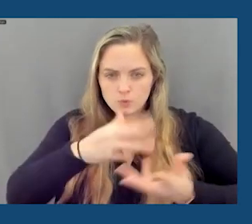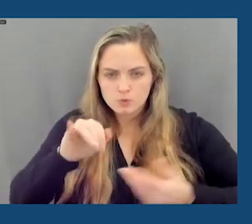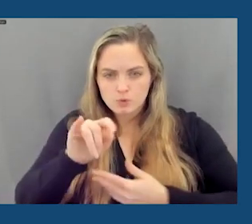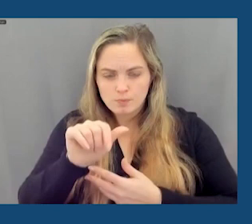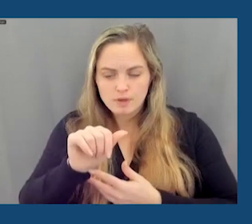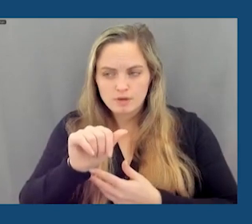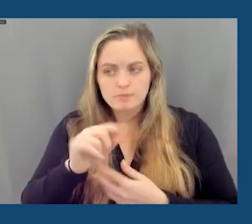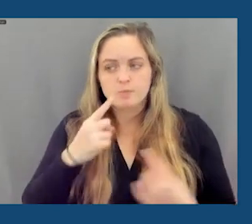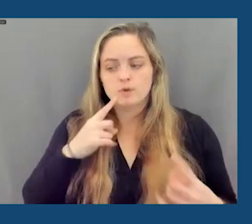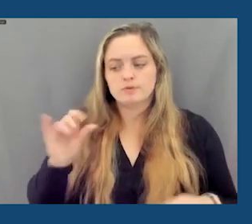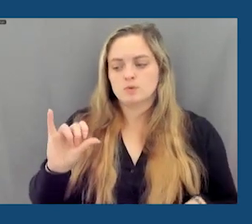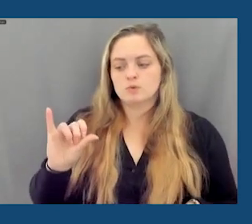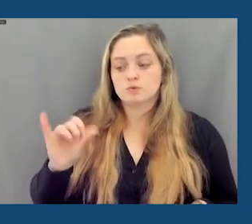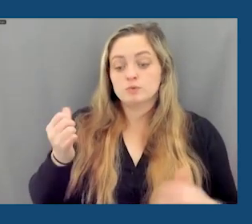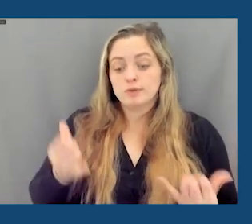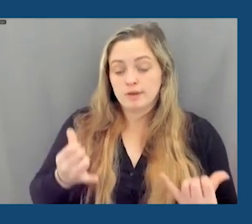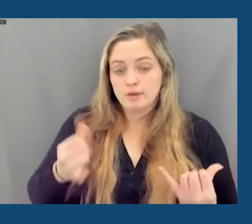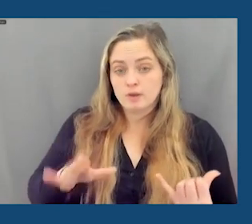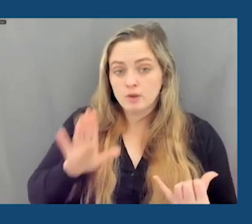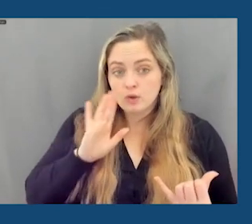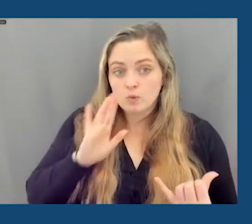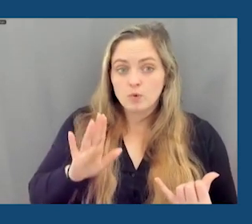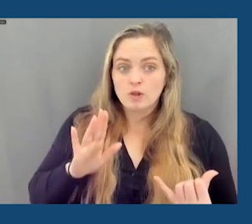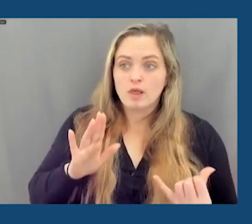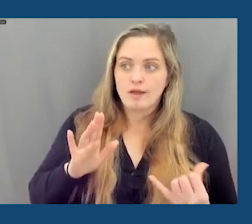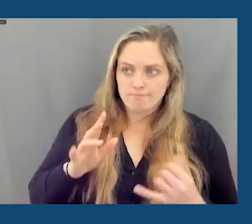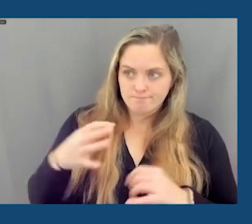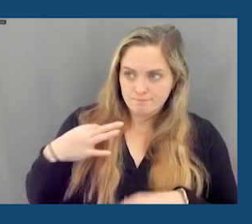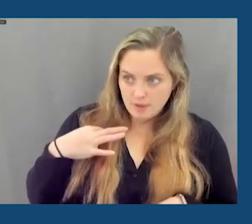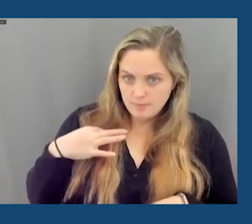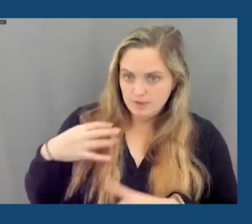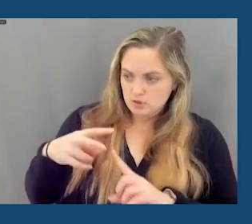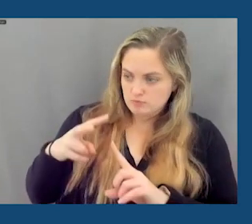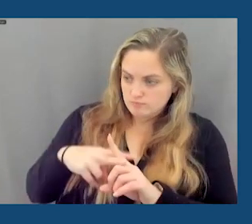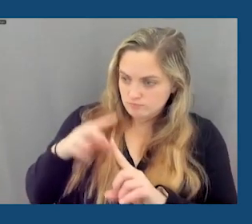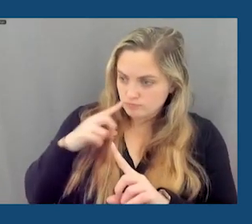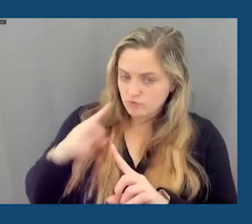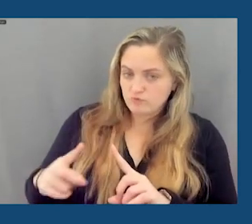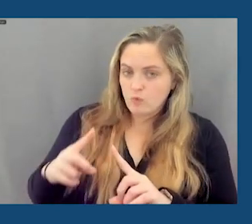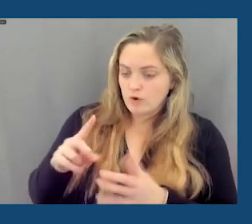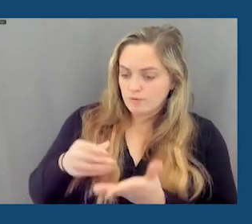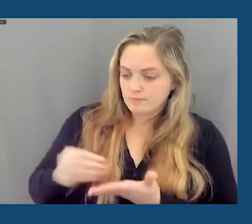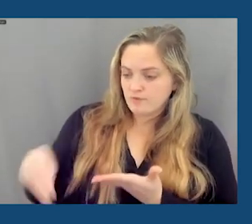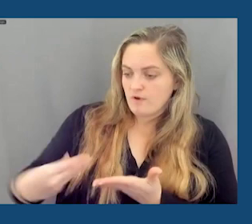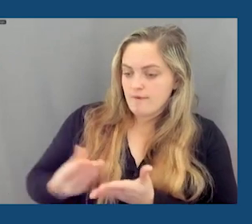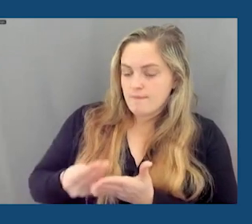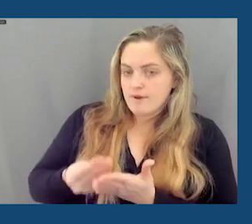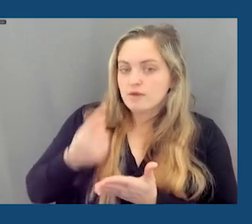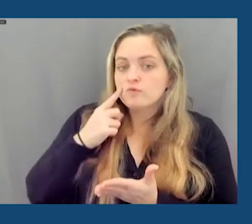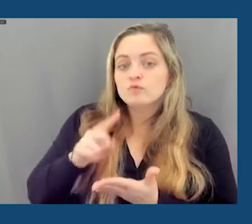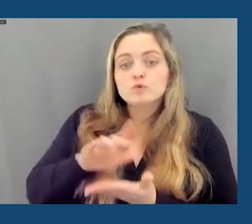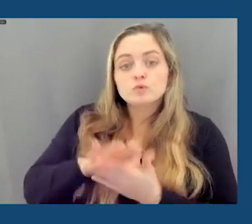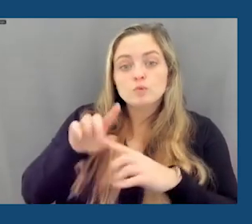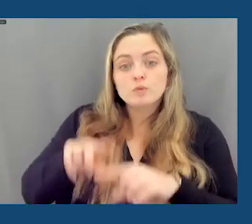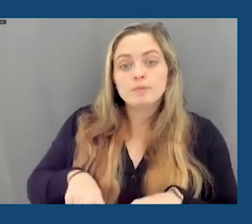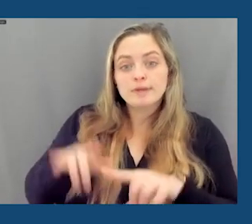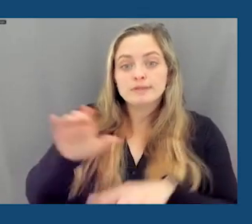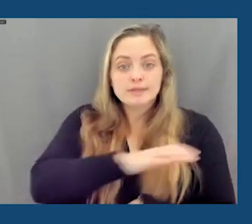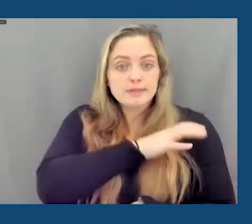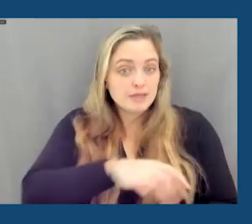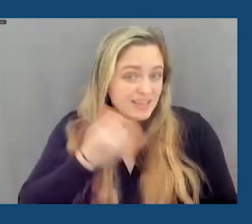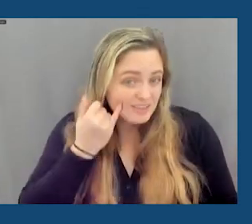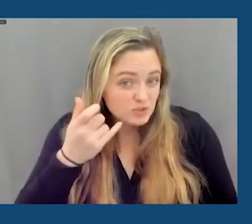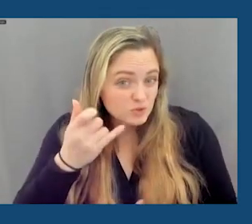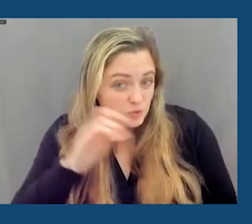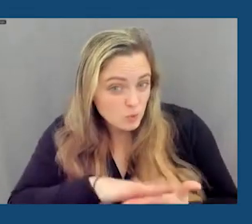announce today that we're having rolling applications to fund school-based clinics. And any school that's interested, you need to